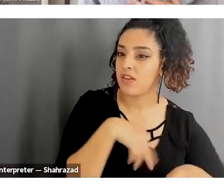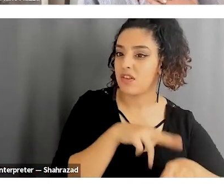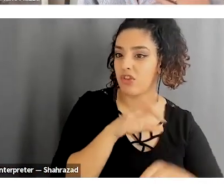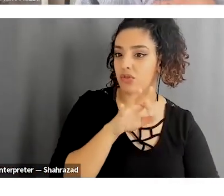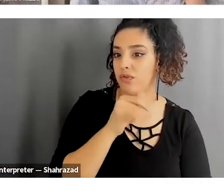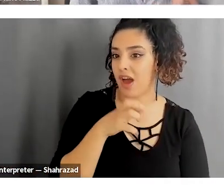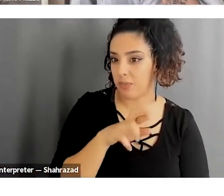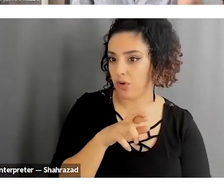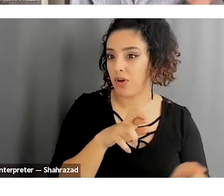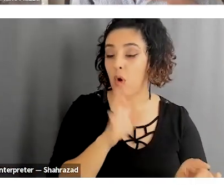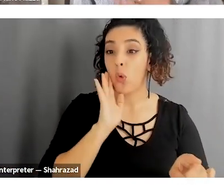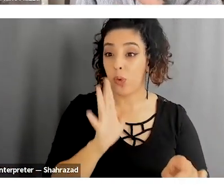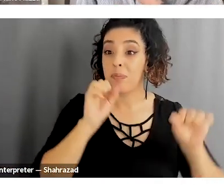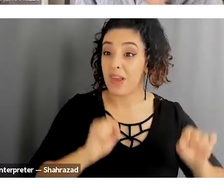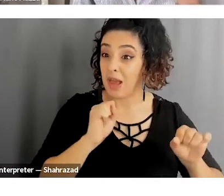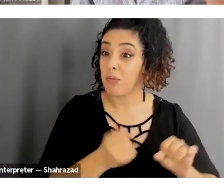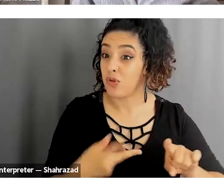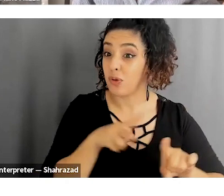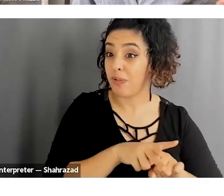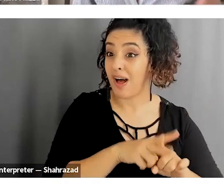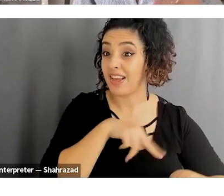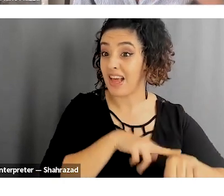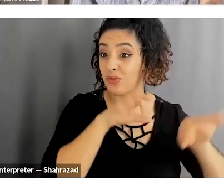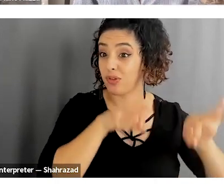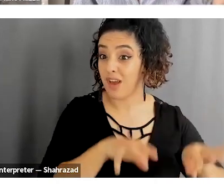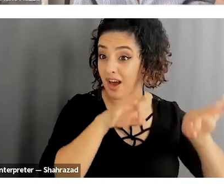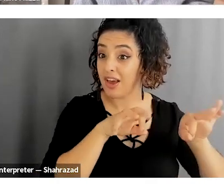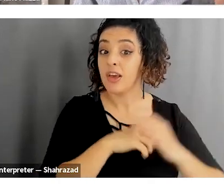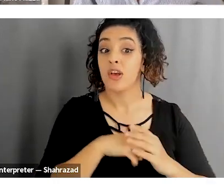take to. So you're really your creativity is kind of